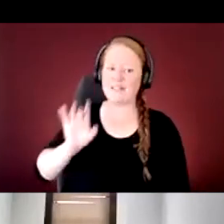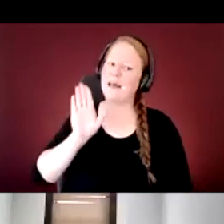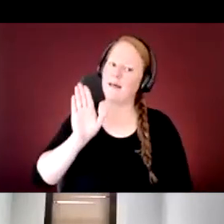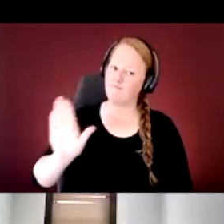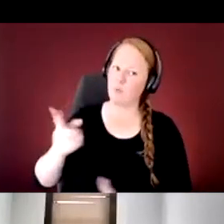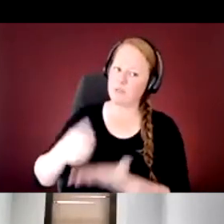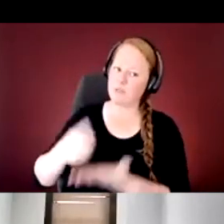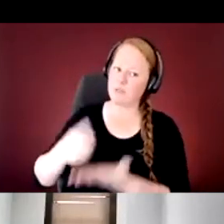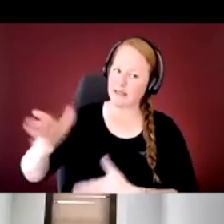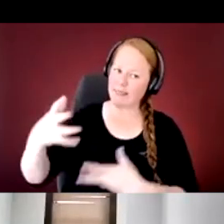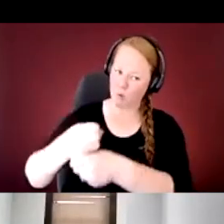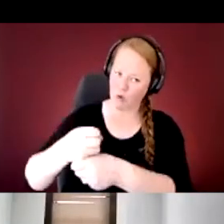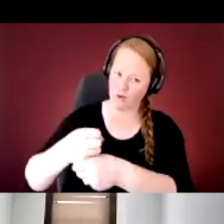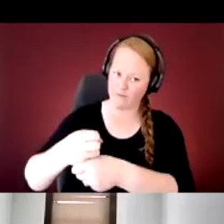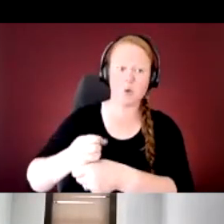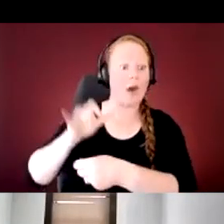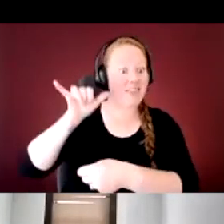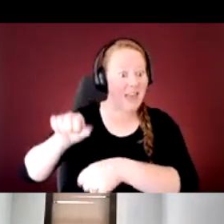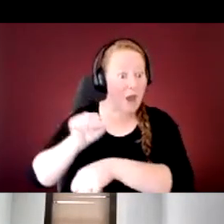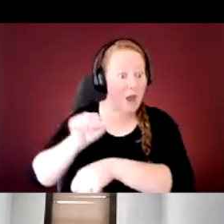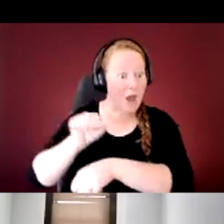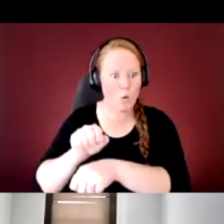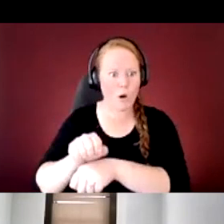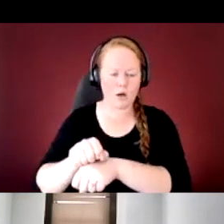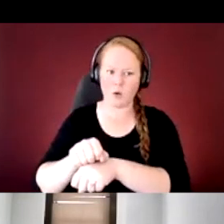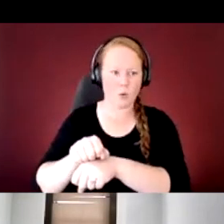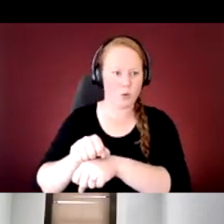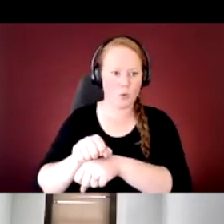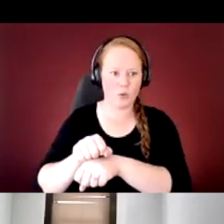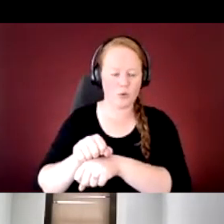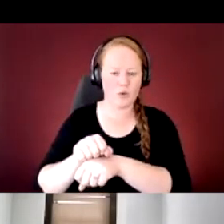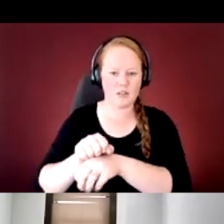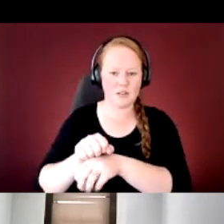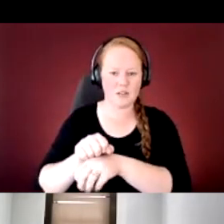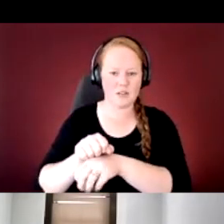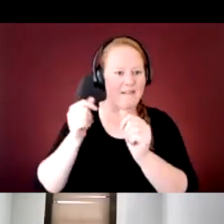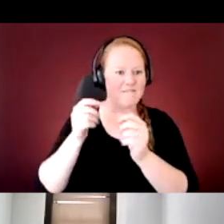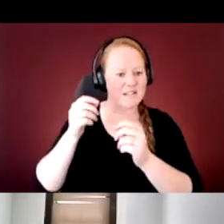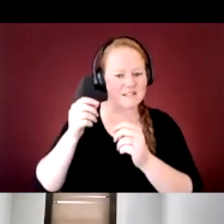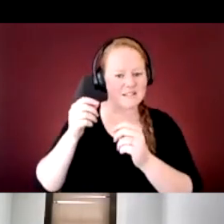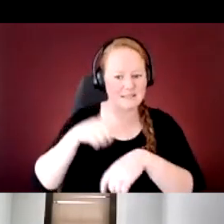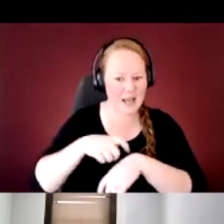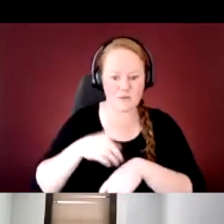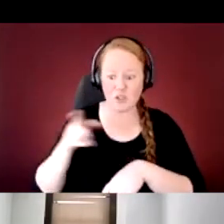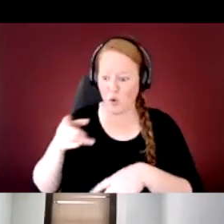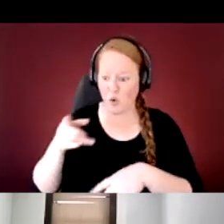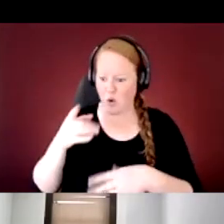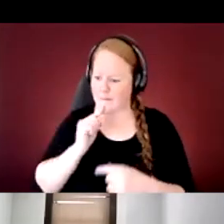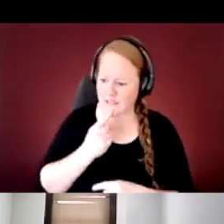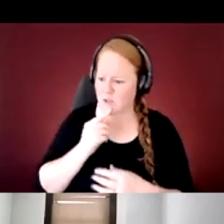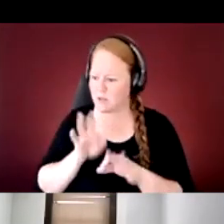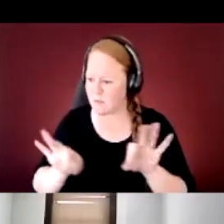all of this work around in amazing time in order to ensure that this crucially important first wave of spending went where it was needed